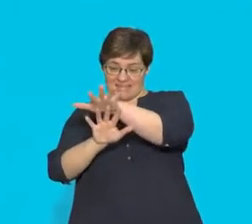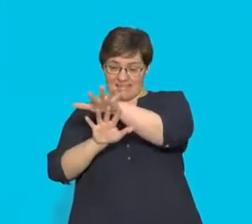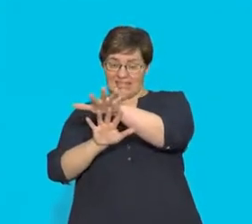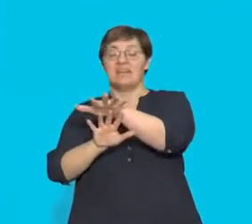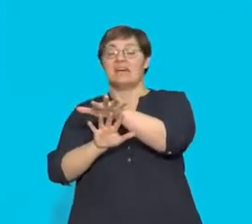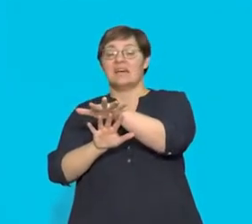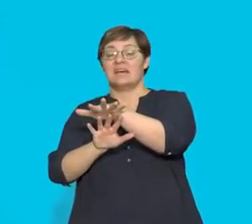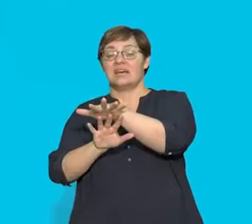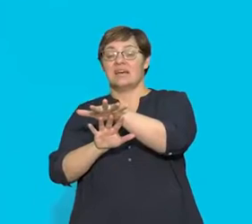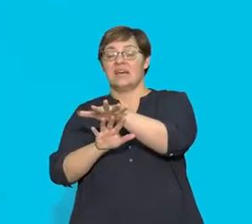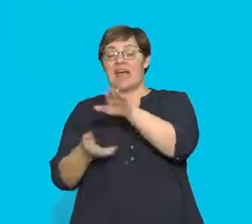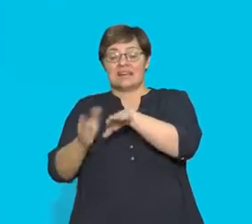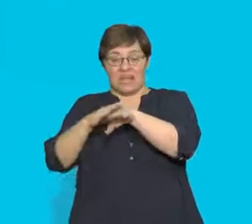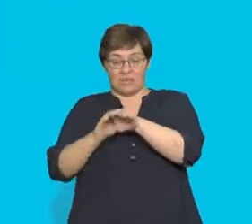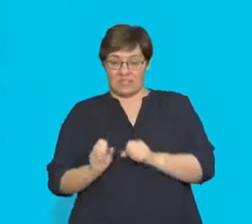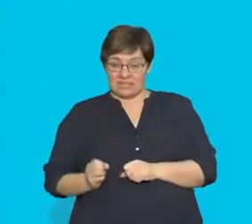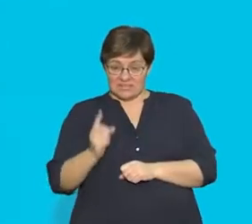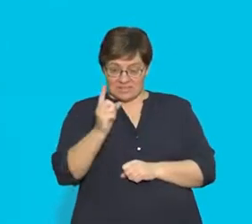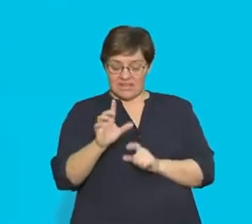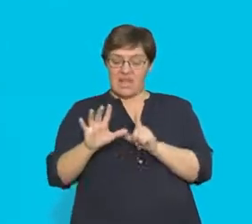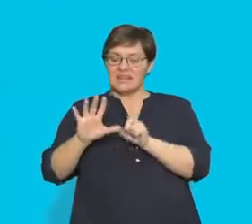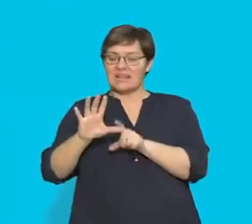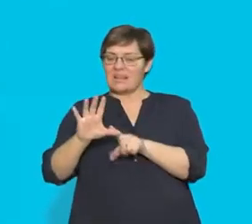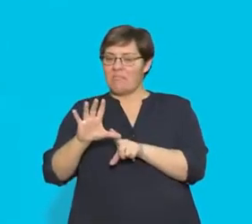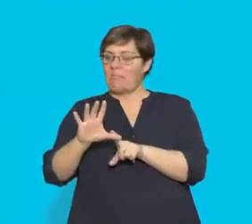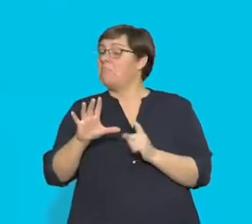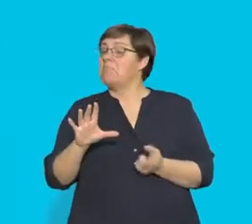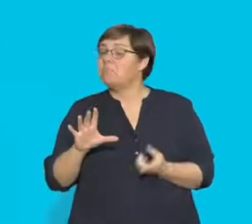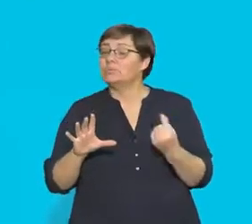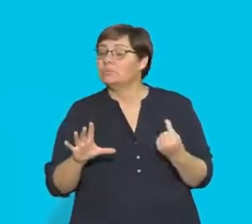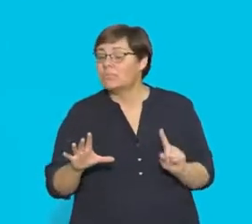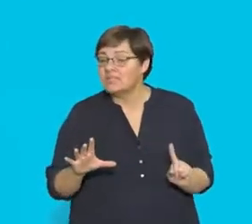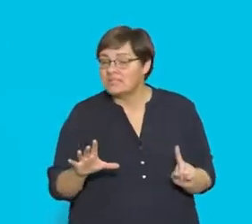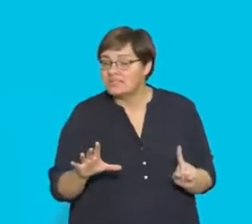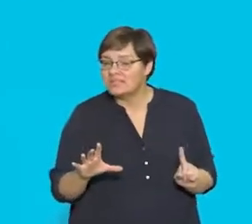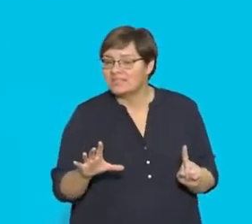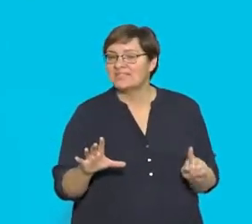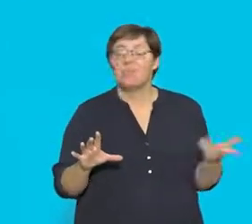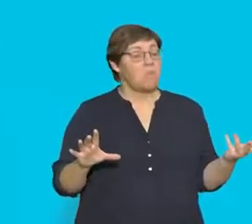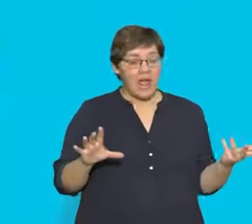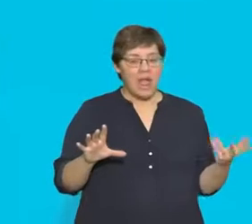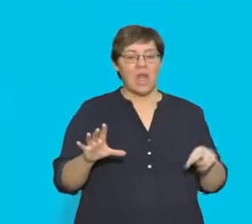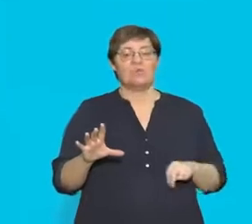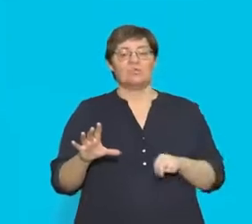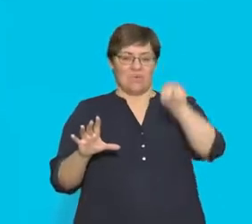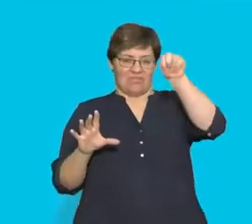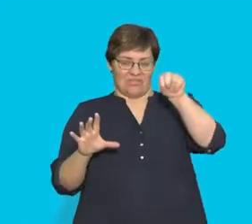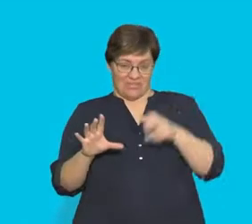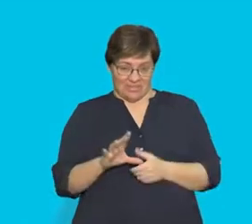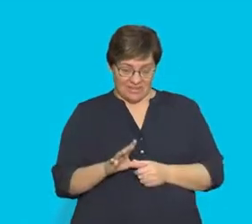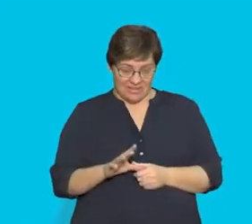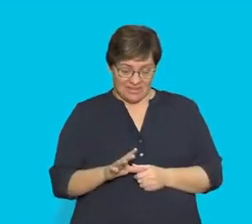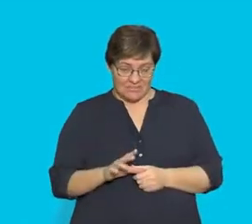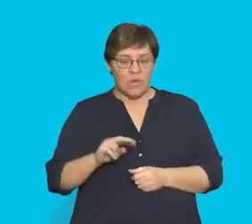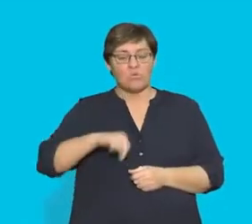us the current direction, and the thumb will do something interesting. It will give us the direction of the North Pole.